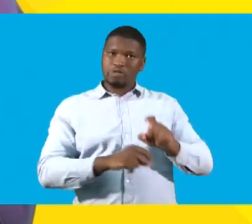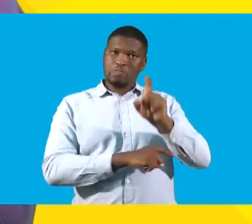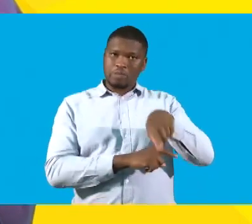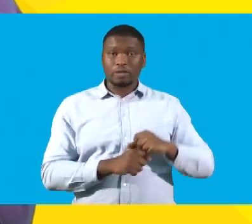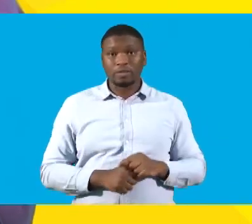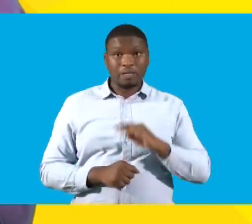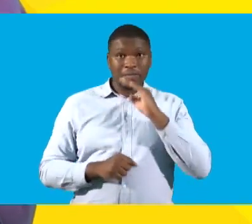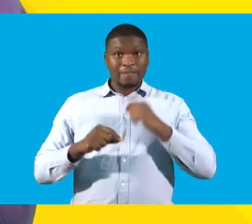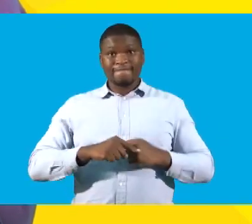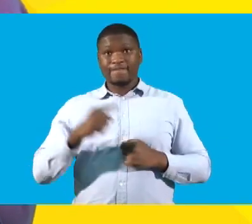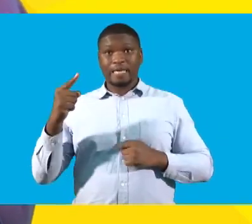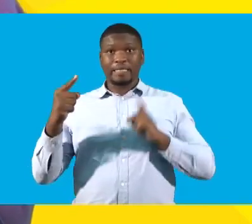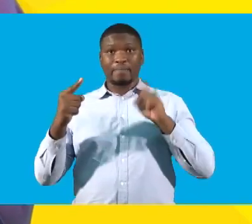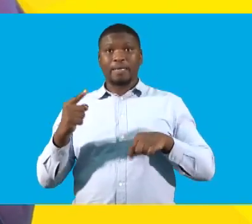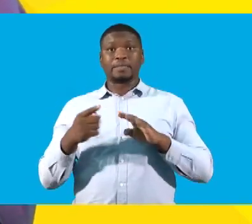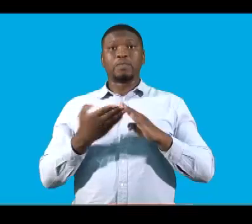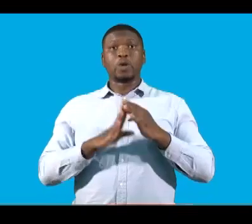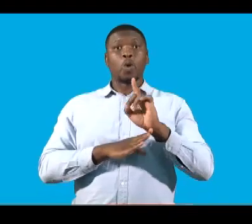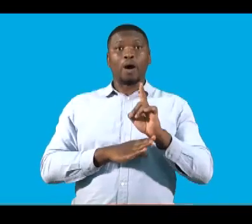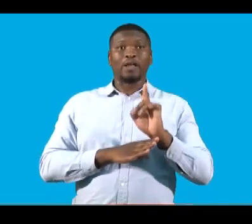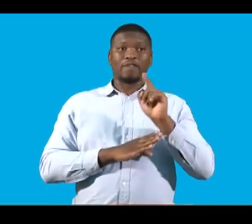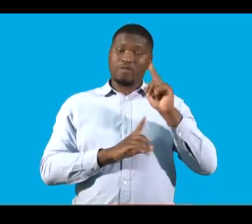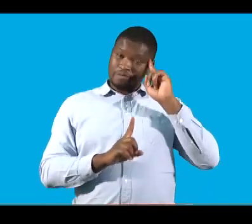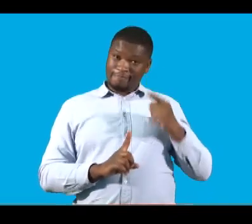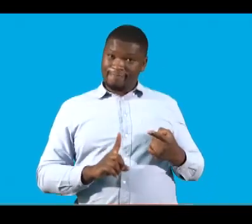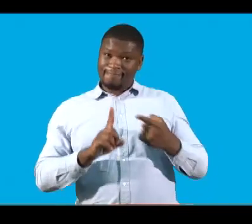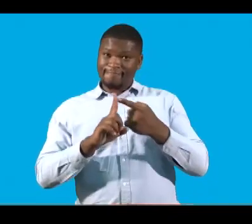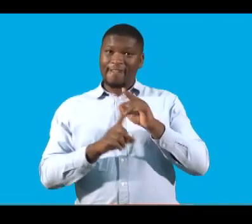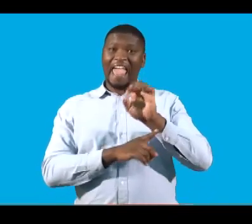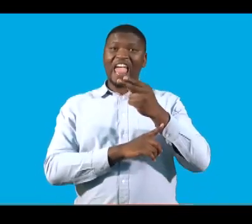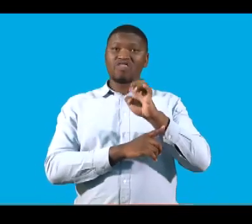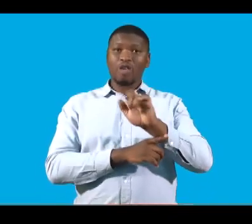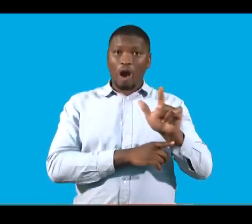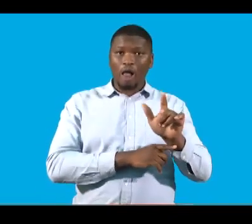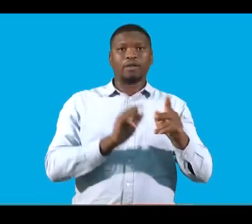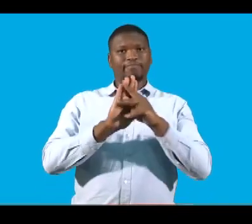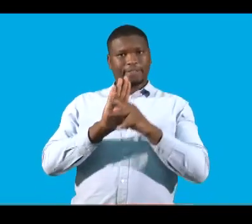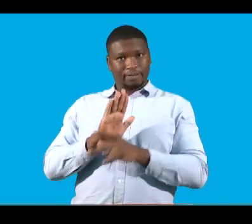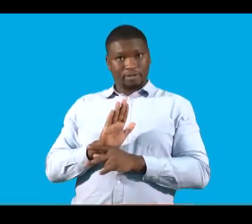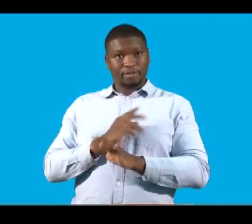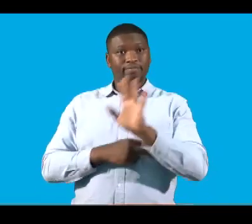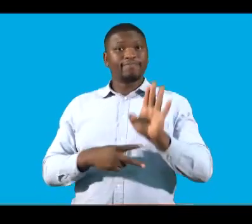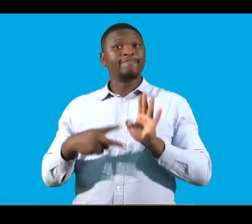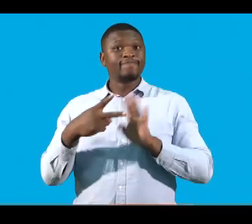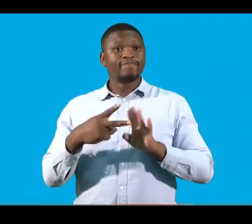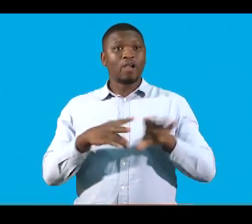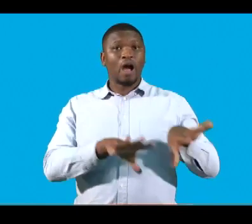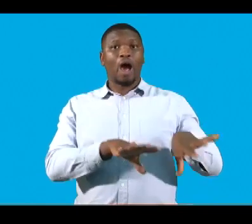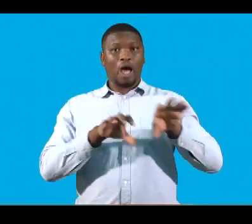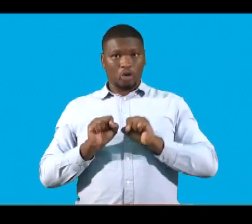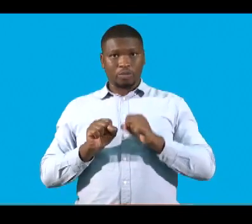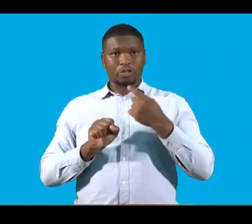your introduction. So your first body paragraph will have to be on Pi's moral and ethical principles. The second one has to be on